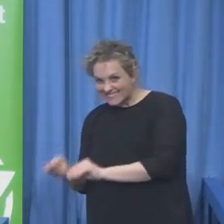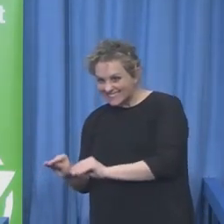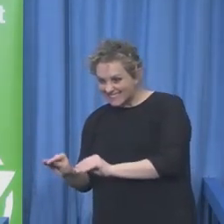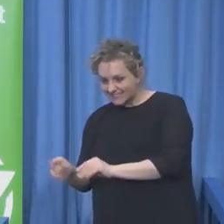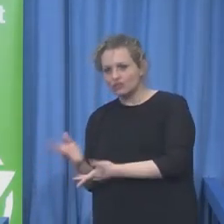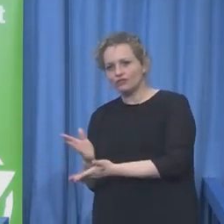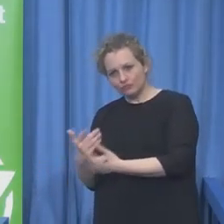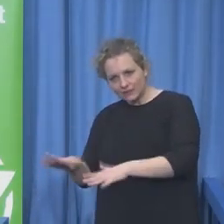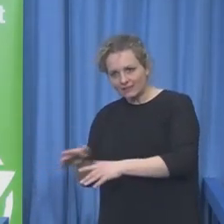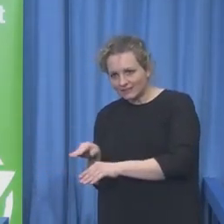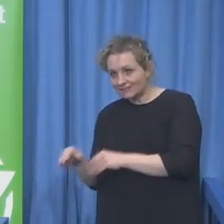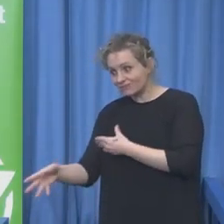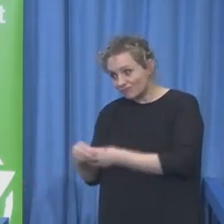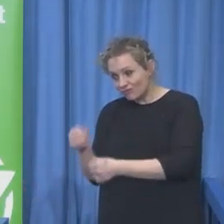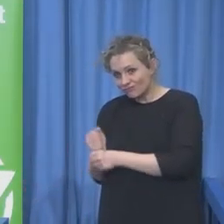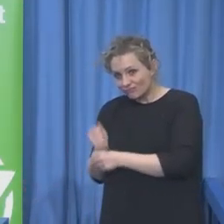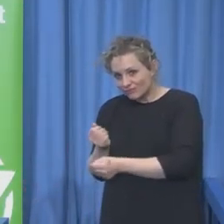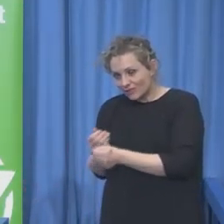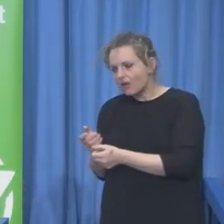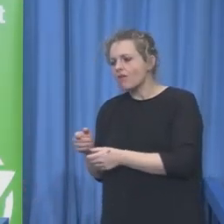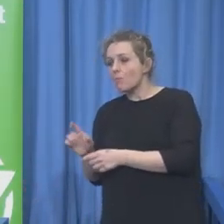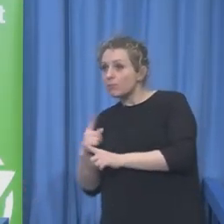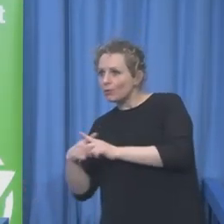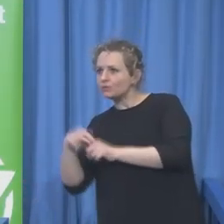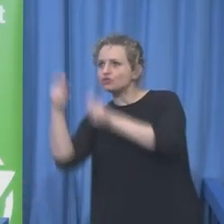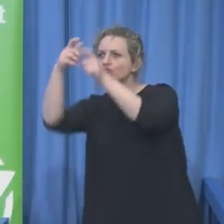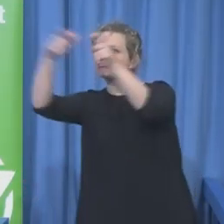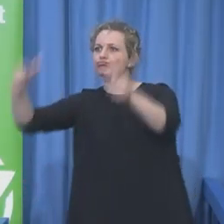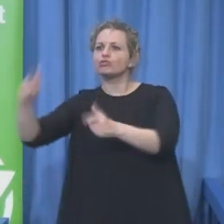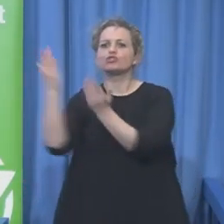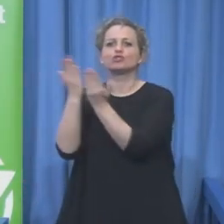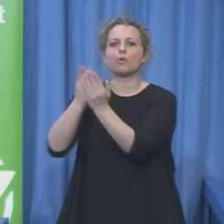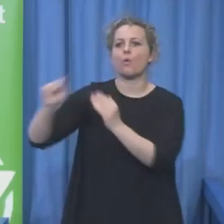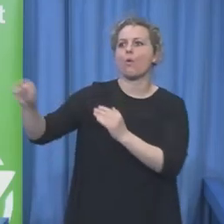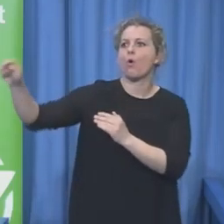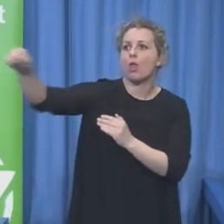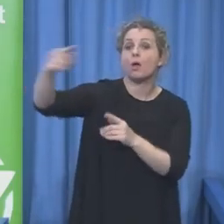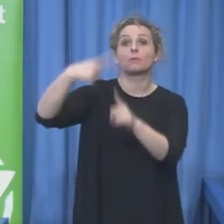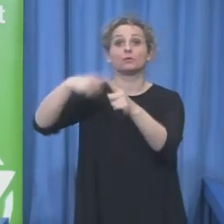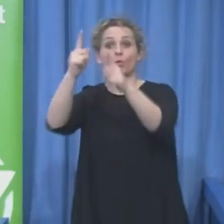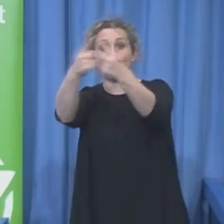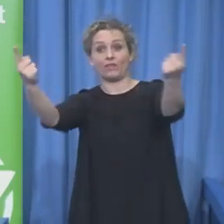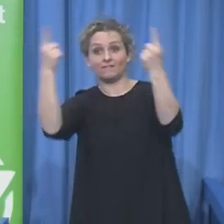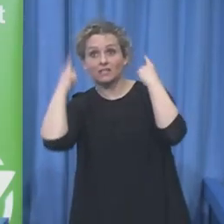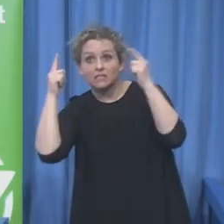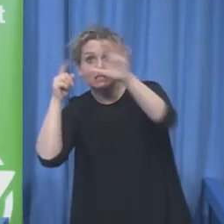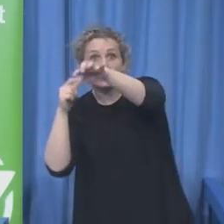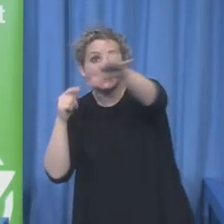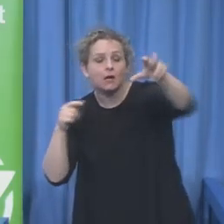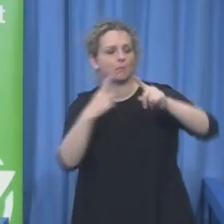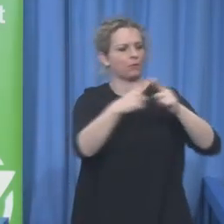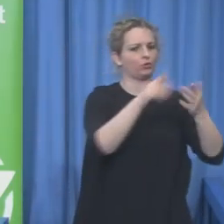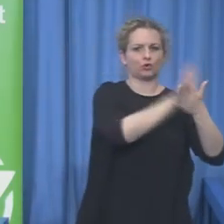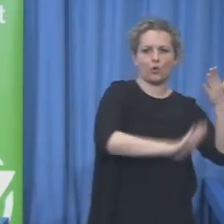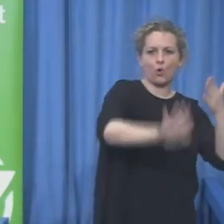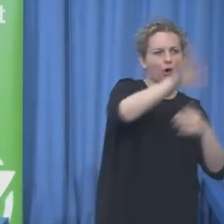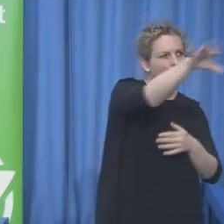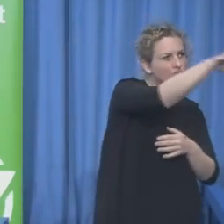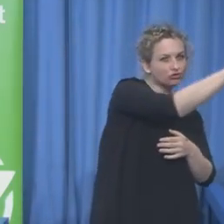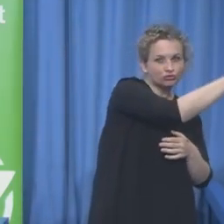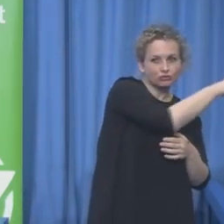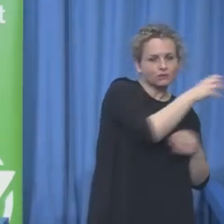and colleges for post-secondary education initiatives. We have several going on in Vermont. I know you've heard some of them here in the conference. It's a very